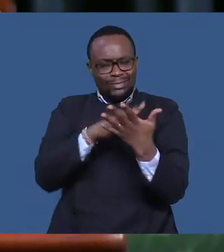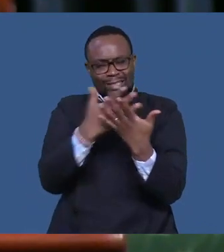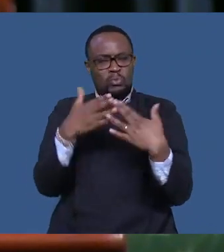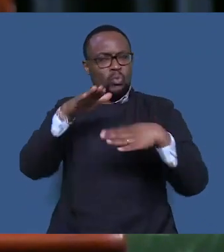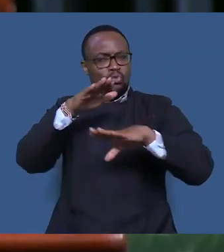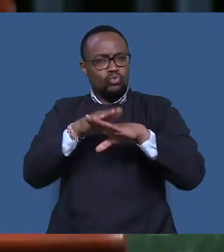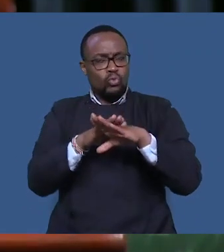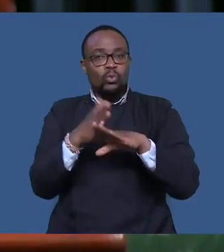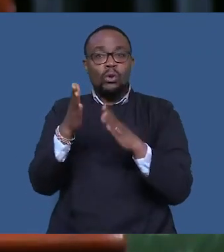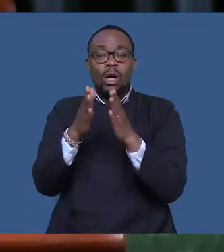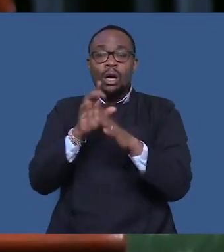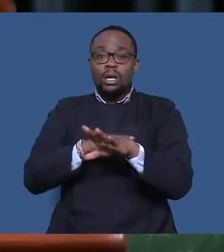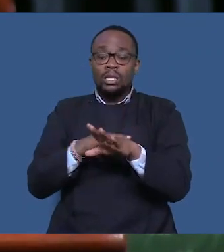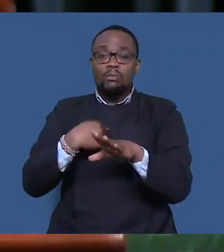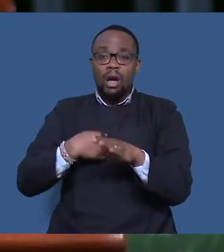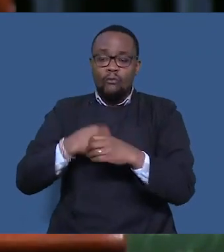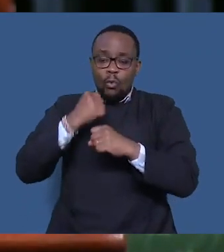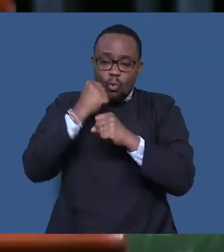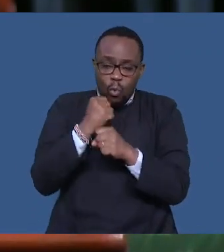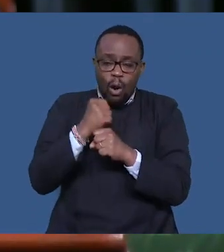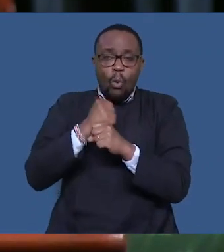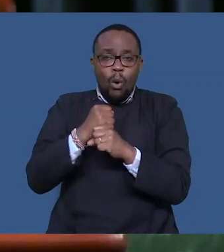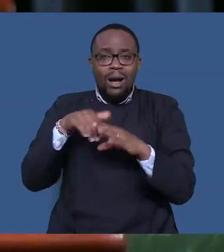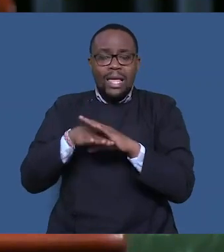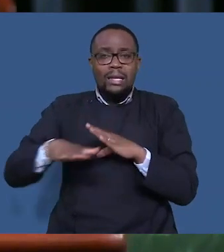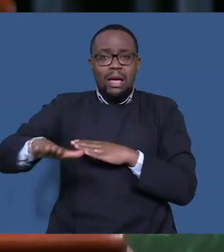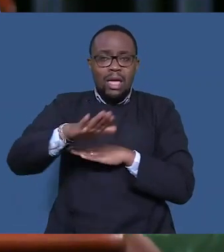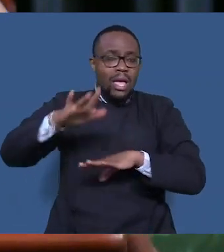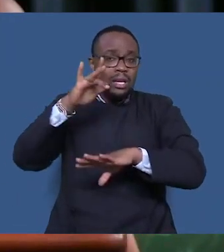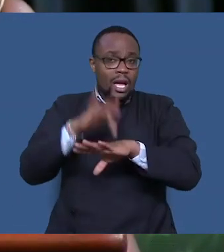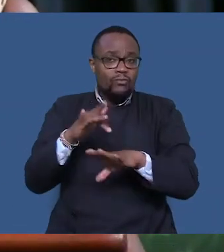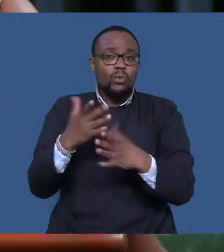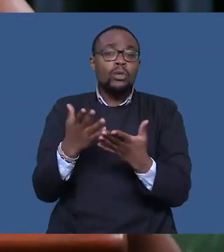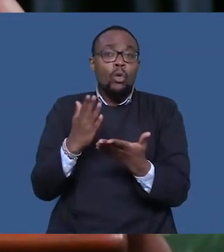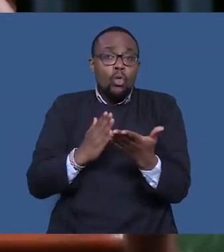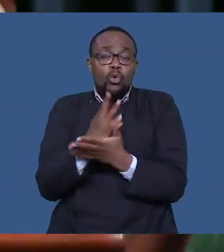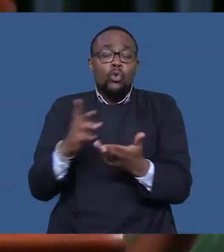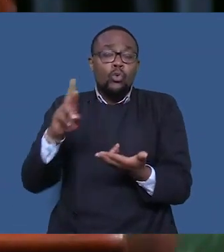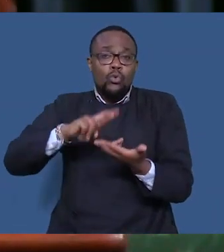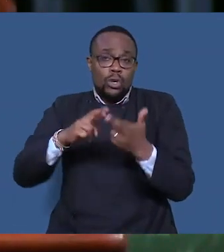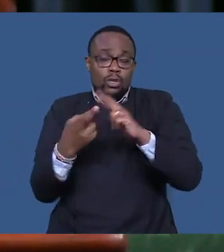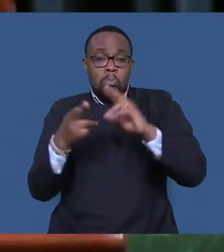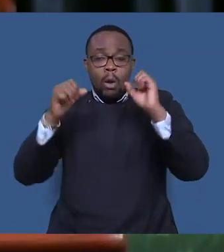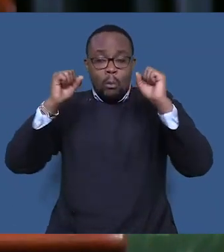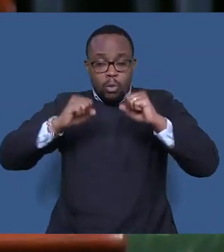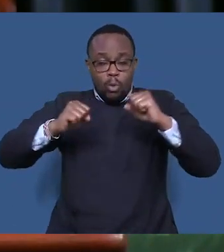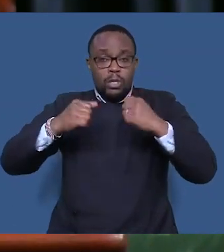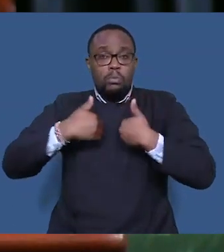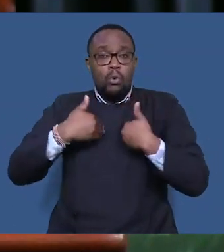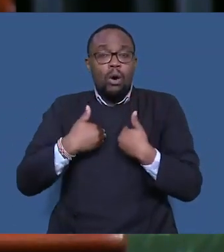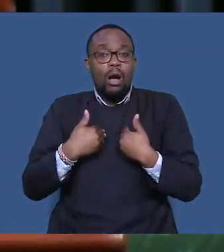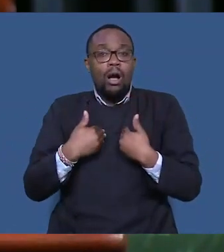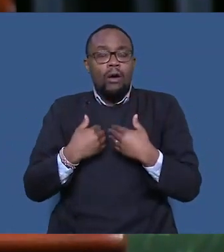us, even as we take up our areas of influence. We need to guard, because through relationships, we're able to even have destiny